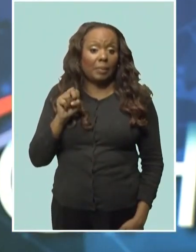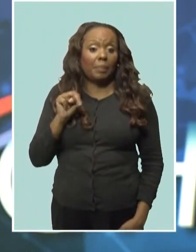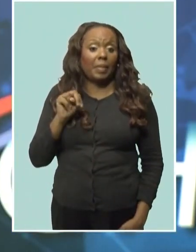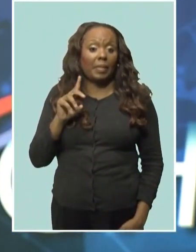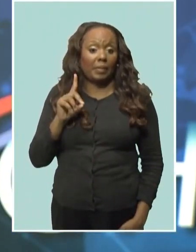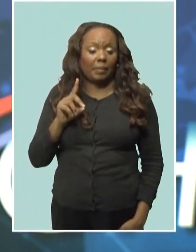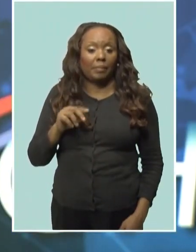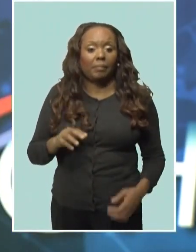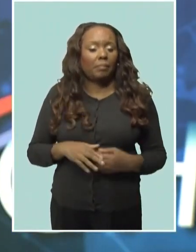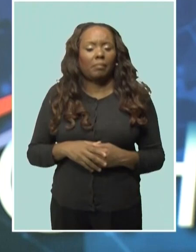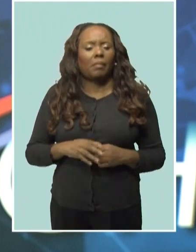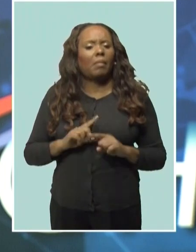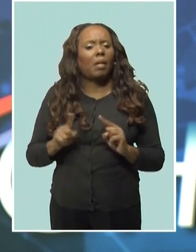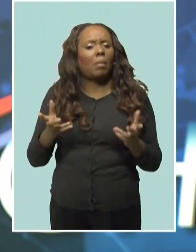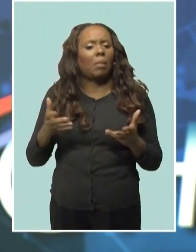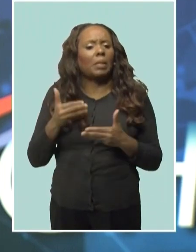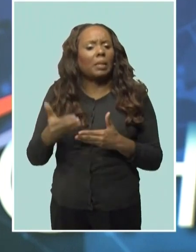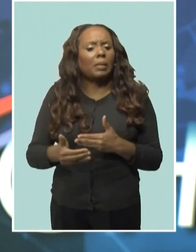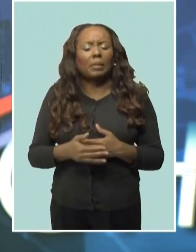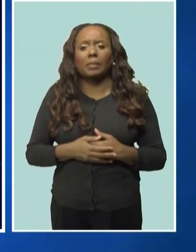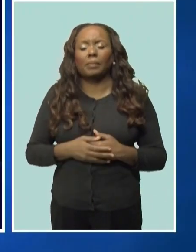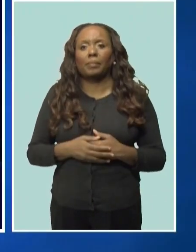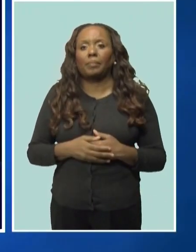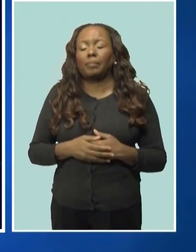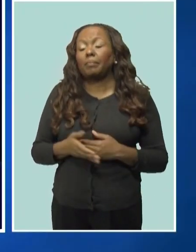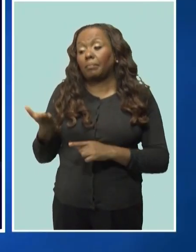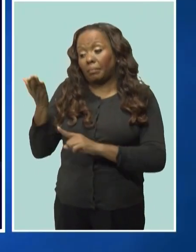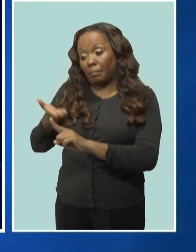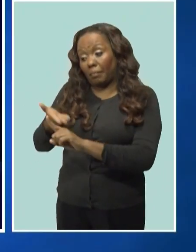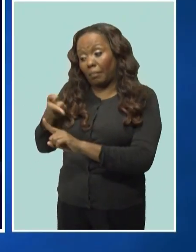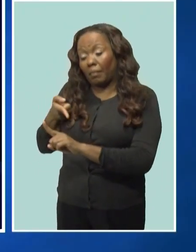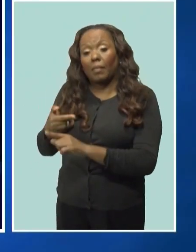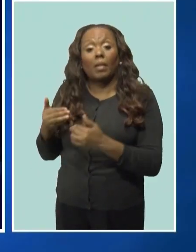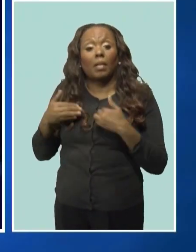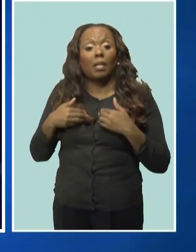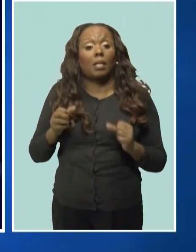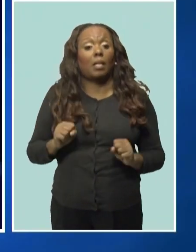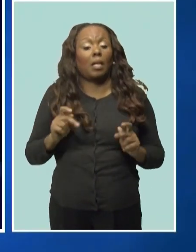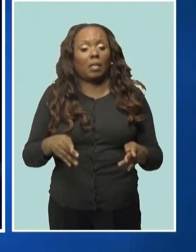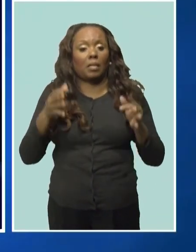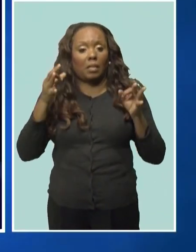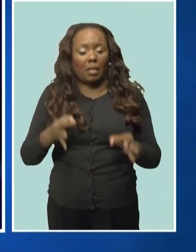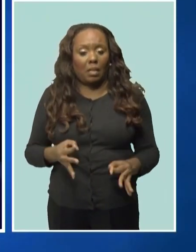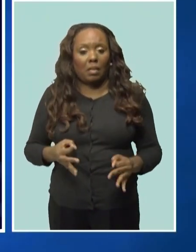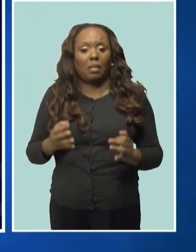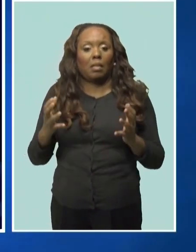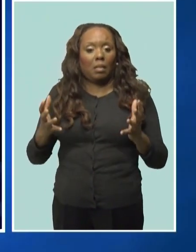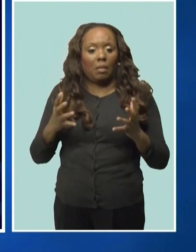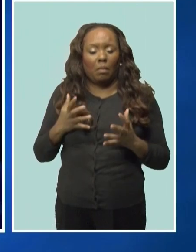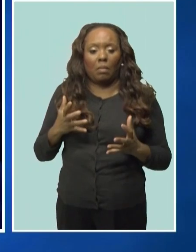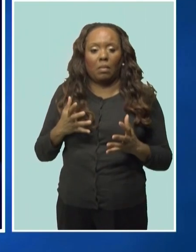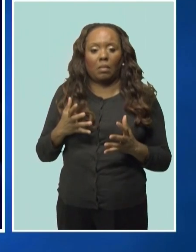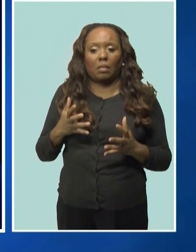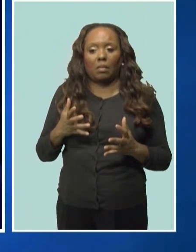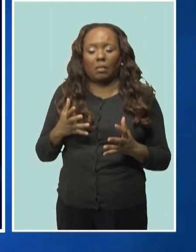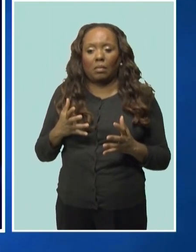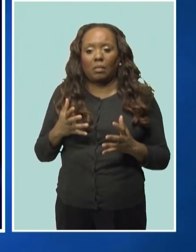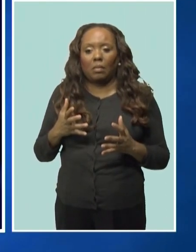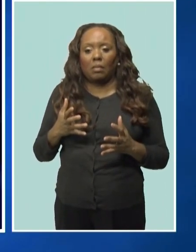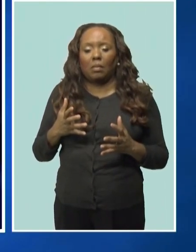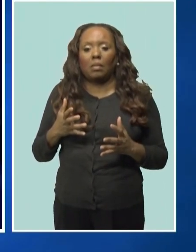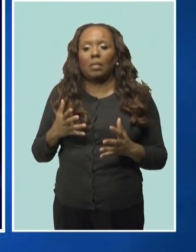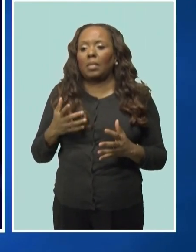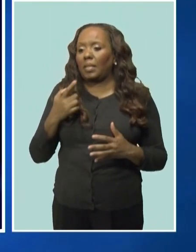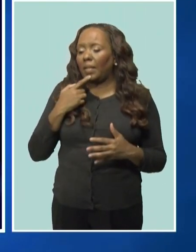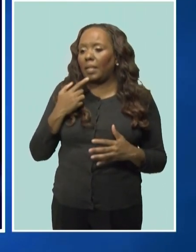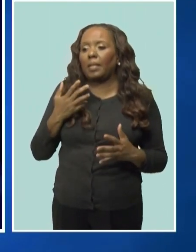possible next steps. Steve Blackett has the opportunity to determine whether he wants to withdraw from that process, and